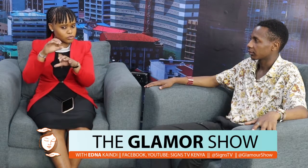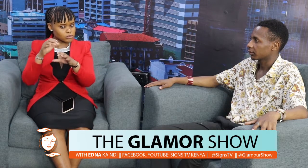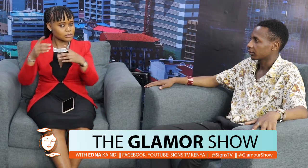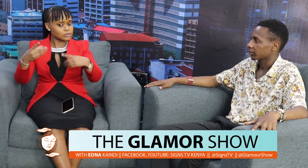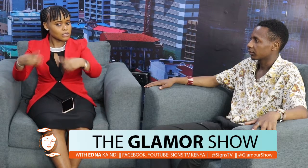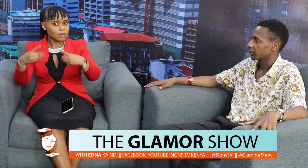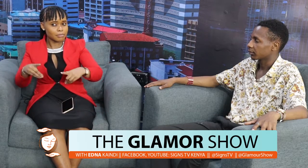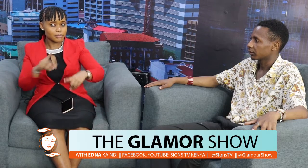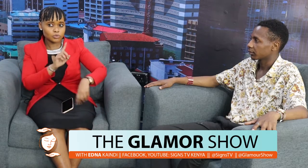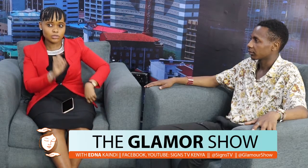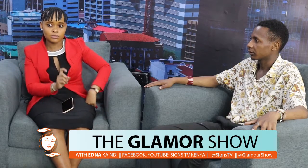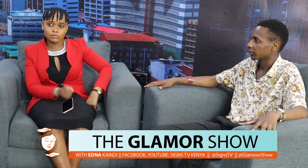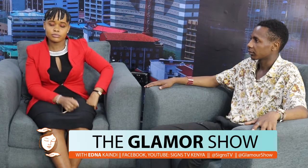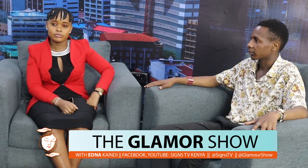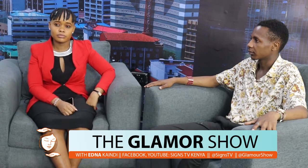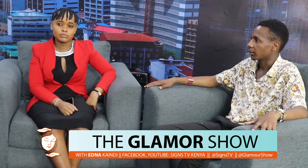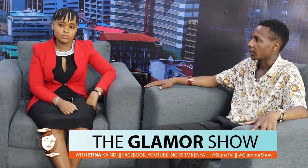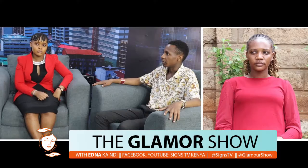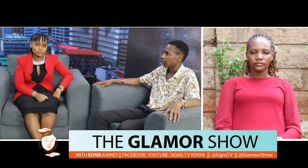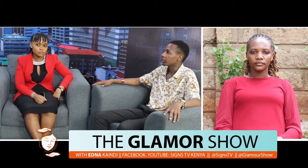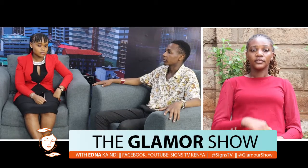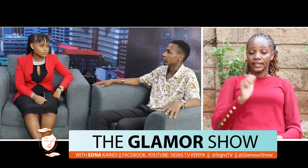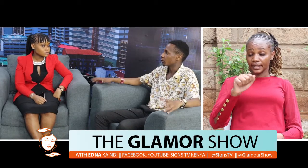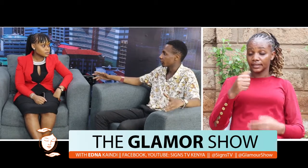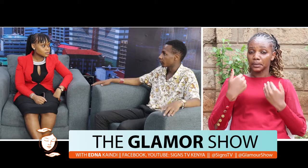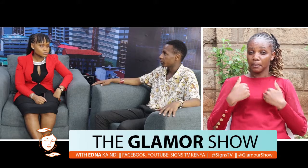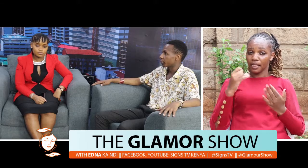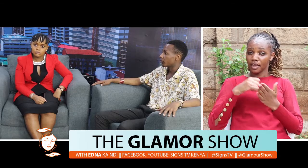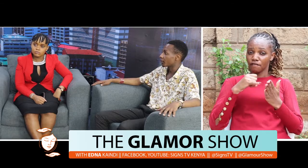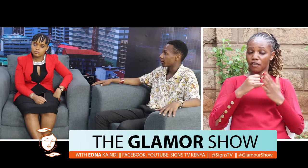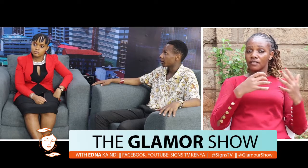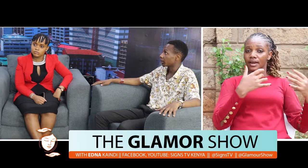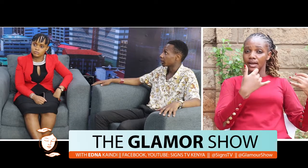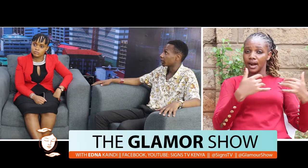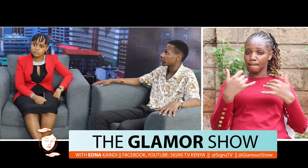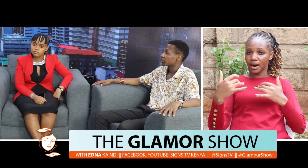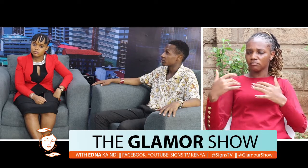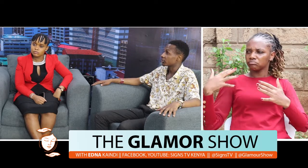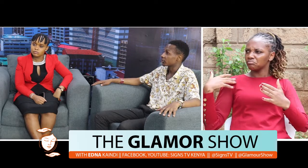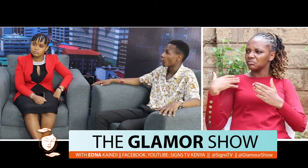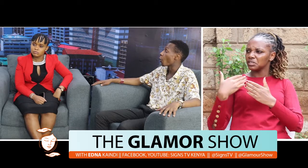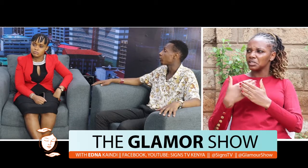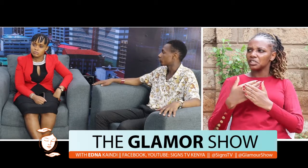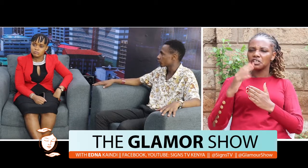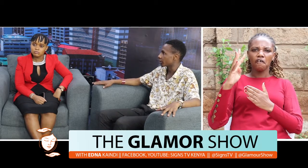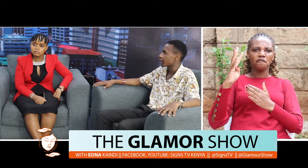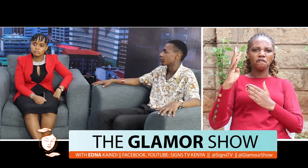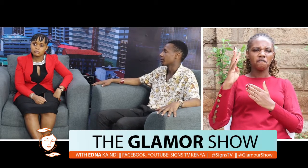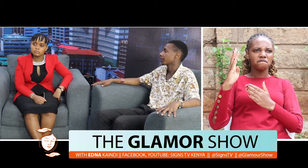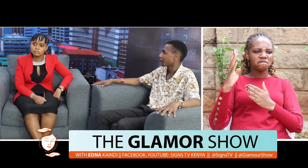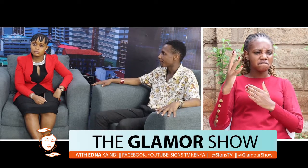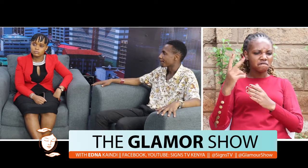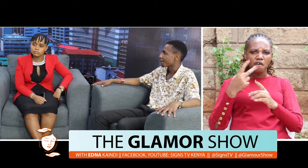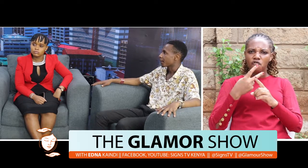So in school, were you involved in dramas? Yes, I was involved in drama since Form 2 in high